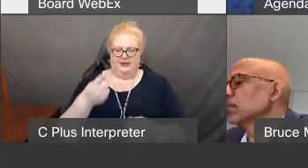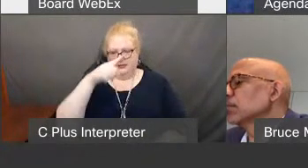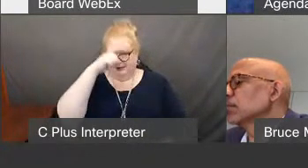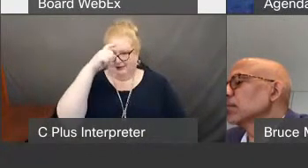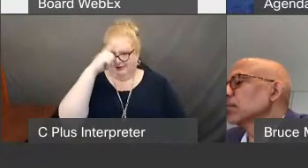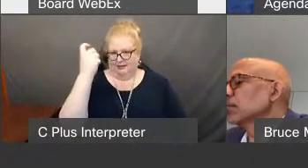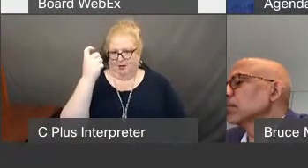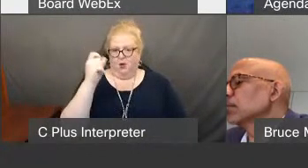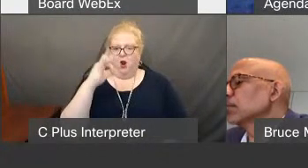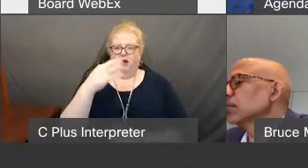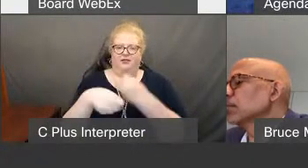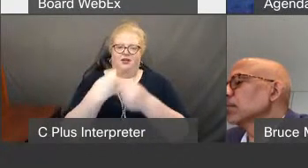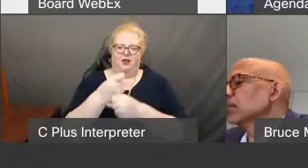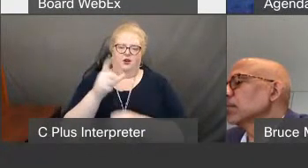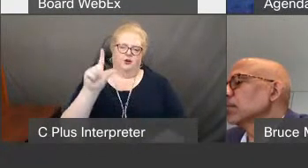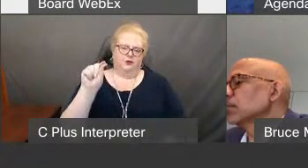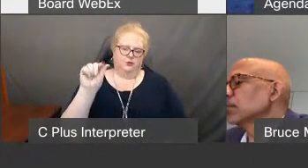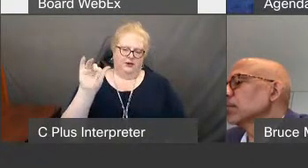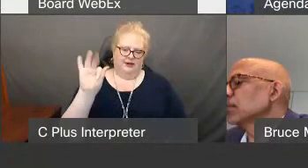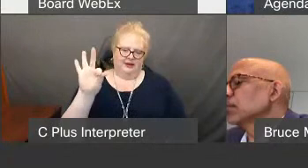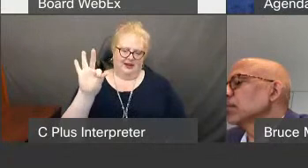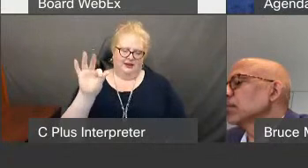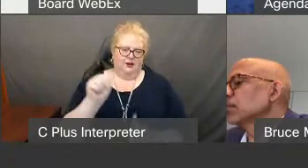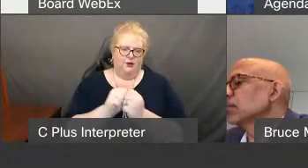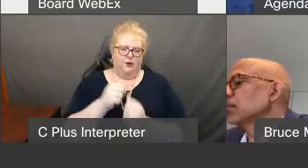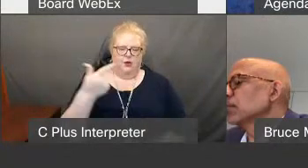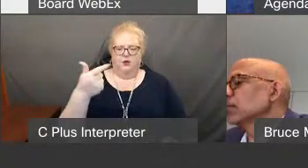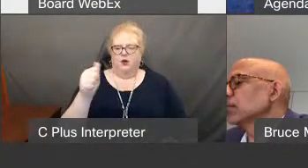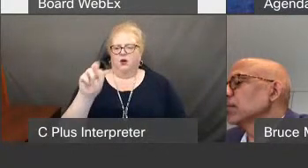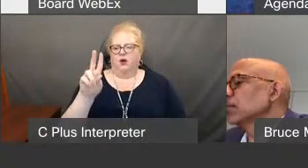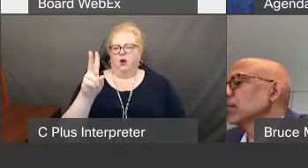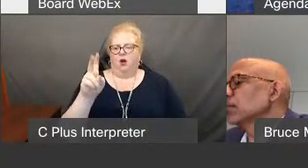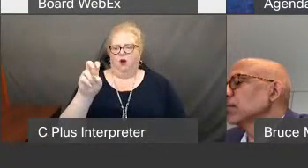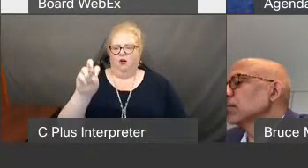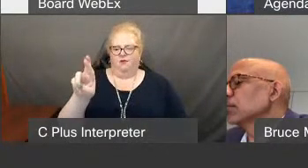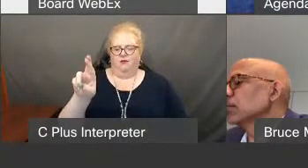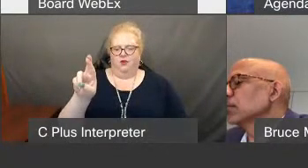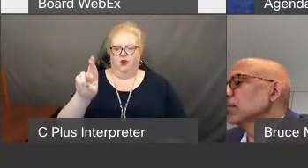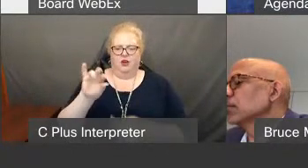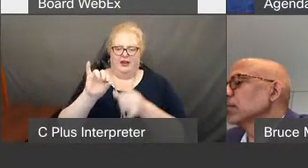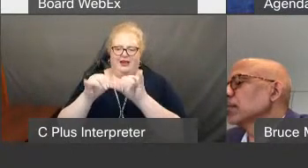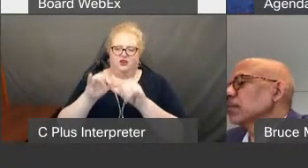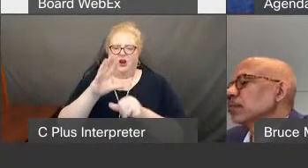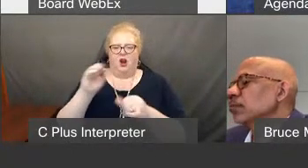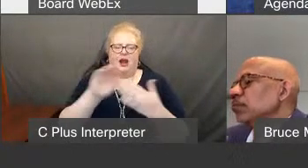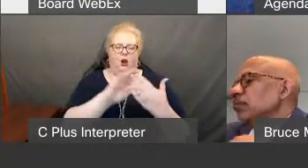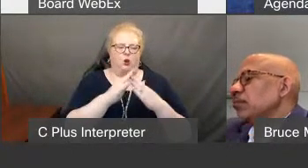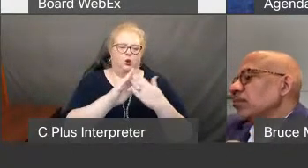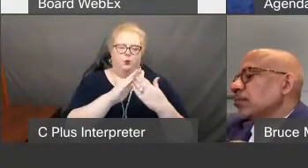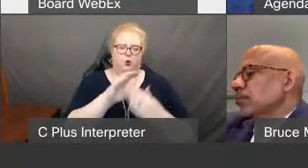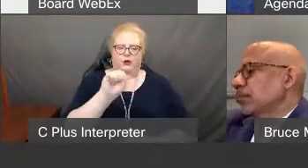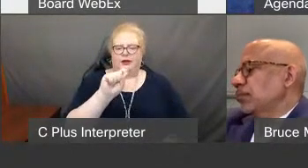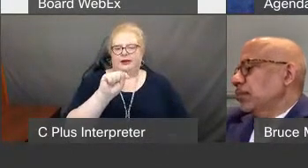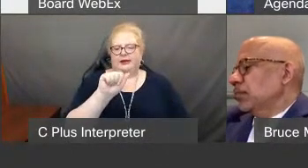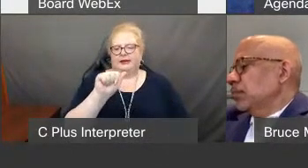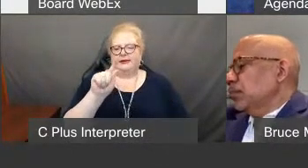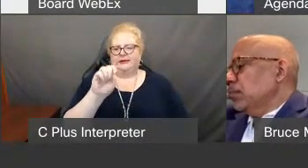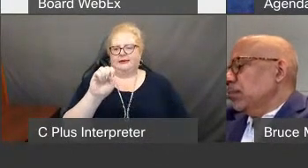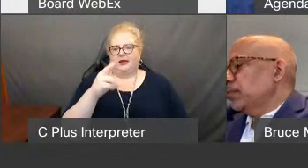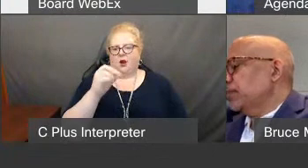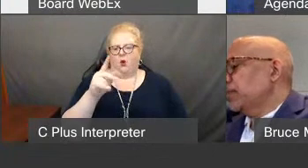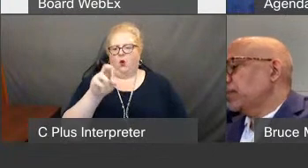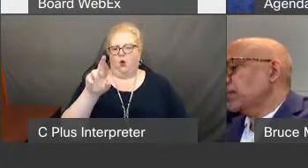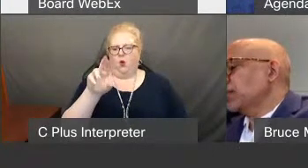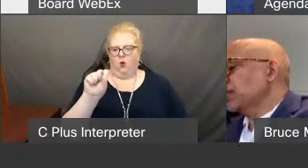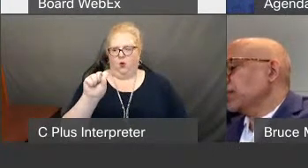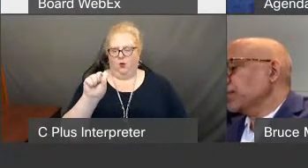2019 with Garver engineers and community stakeholders, separate and apart from